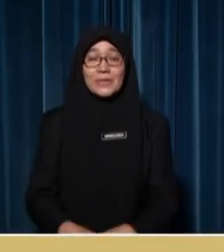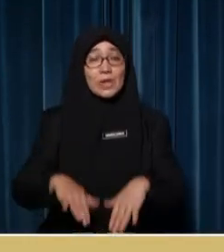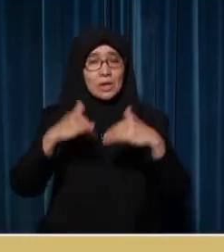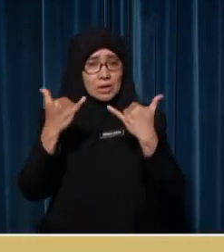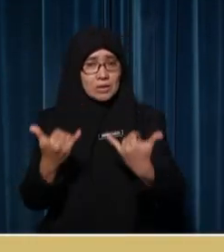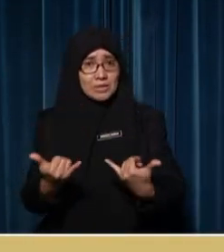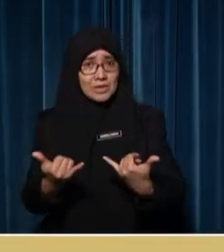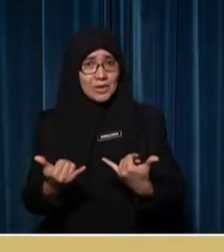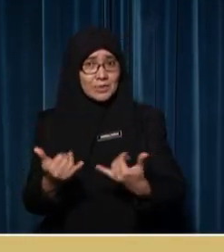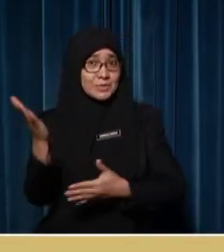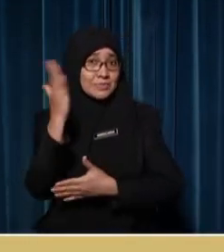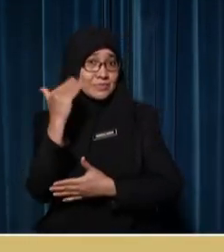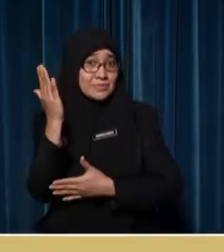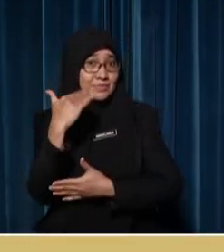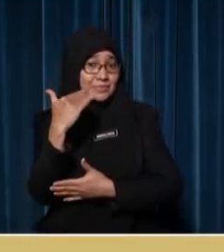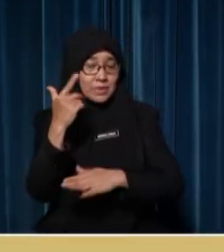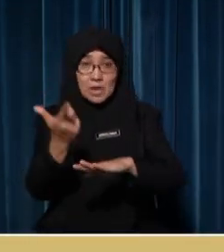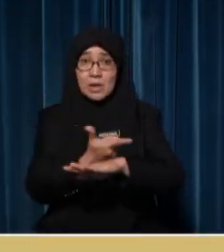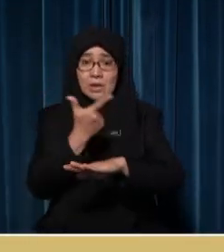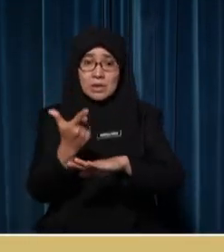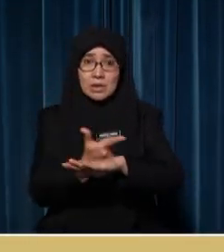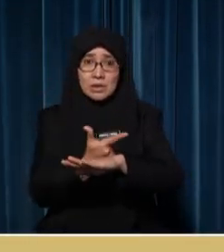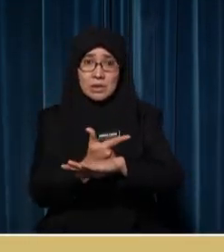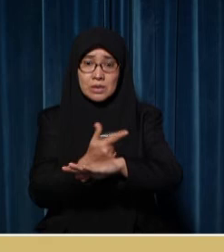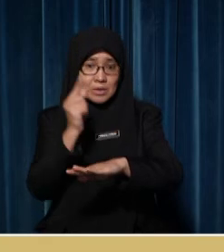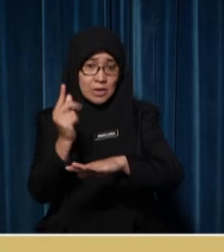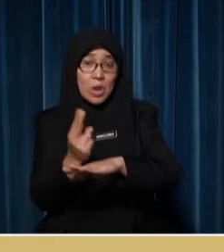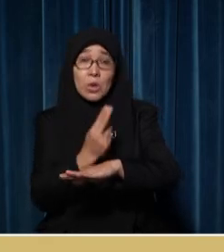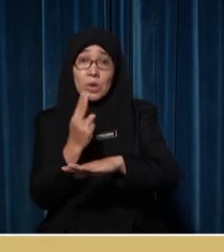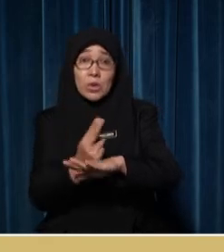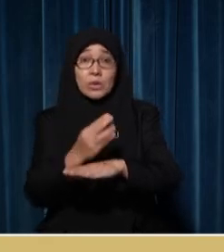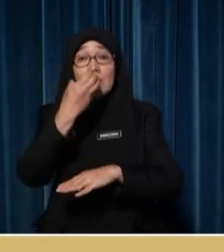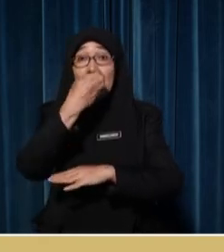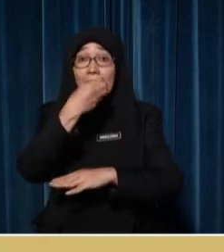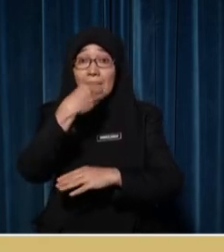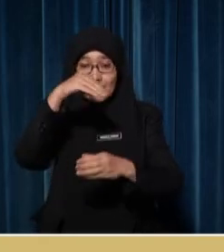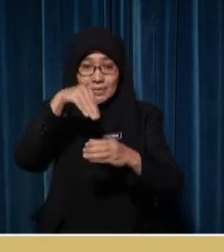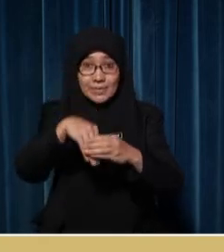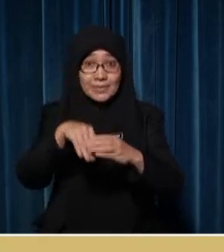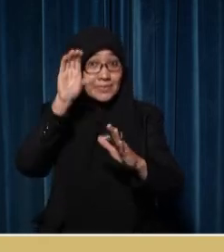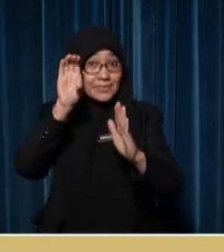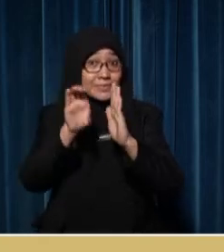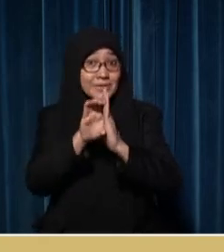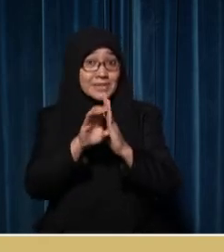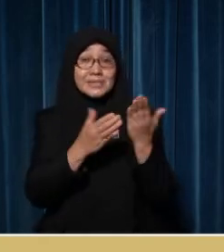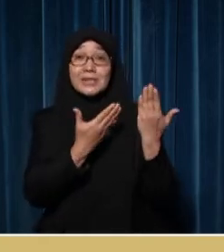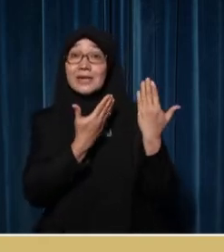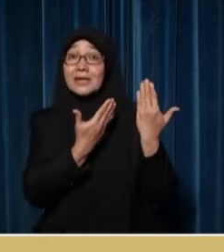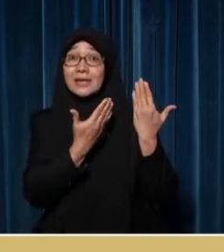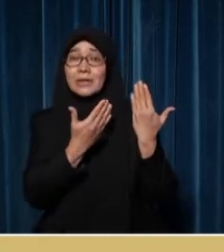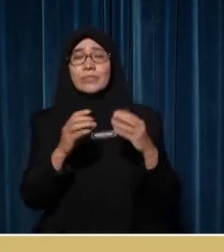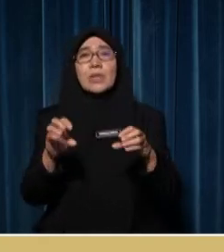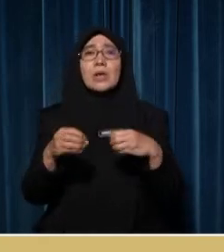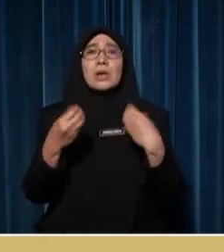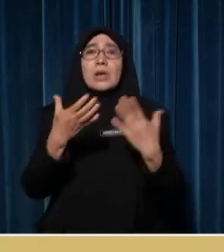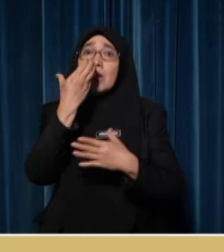Now let's practice using the apples in this picture. How many apples